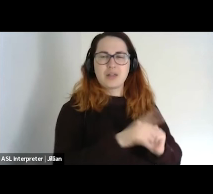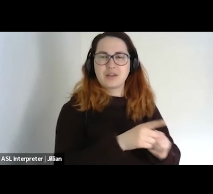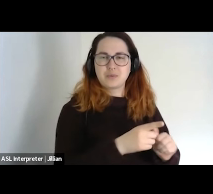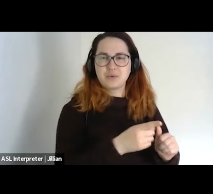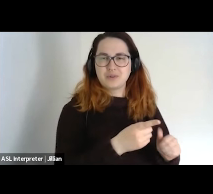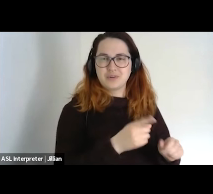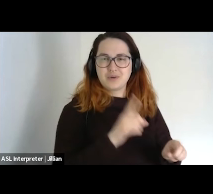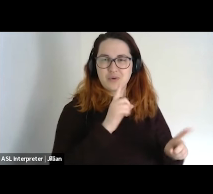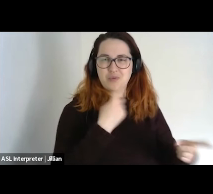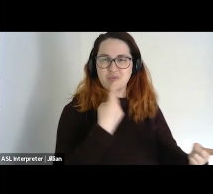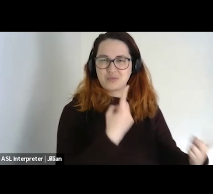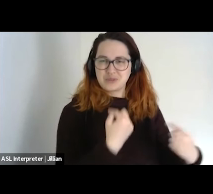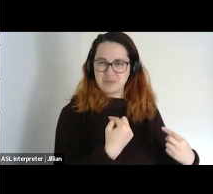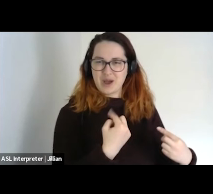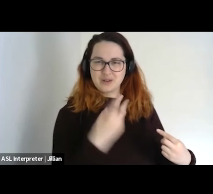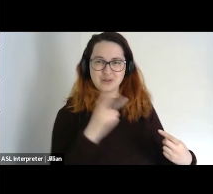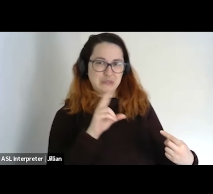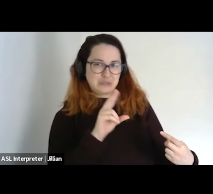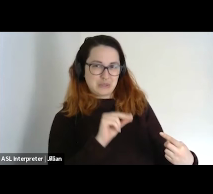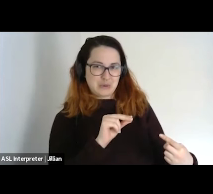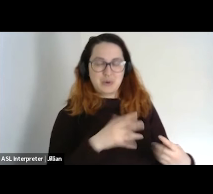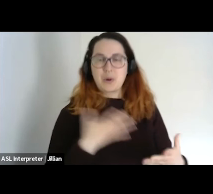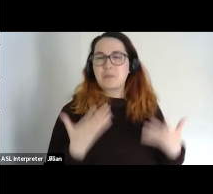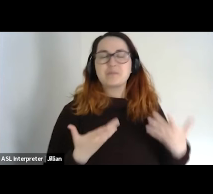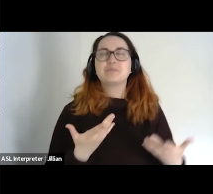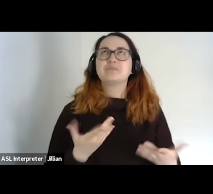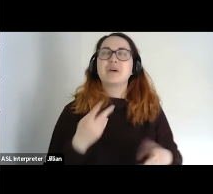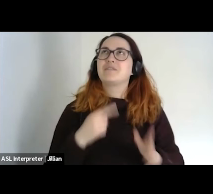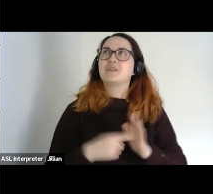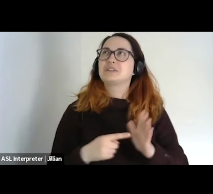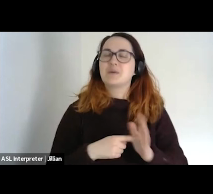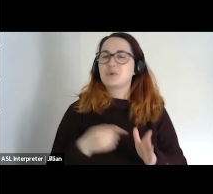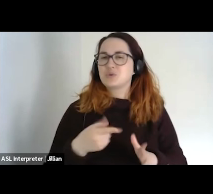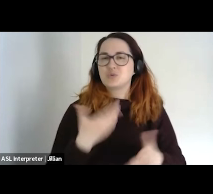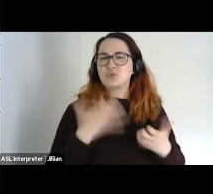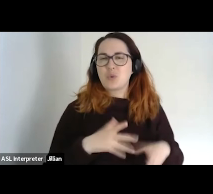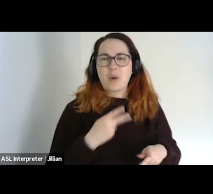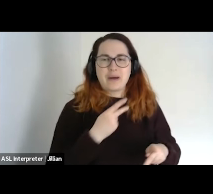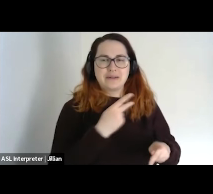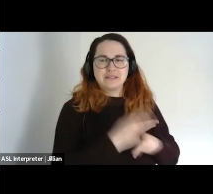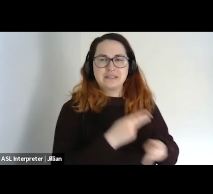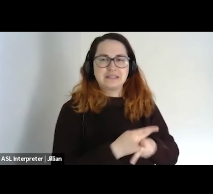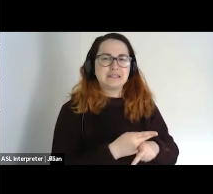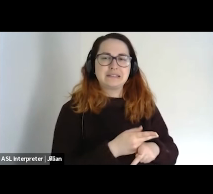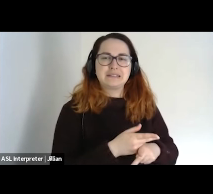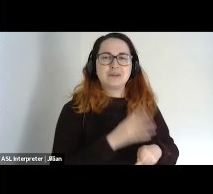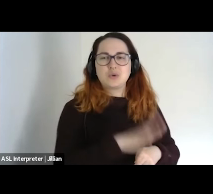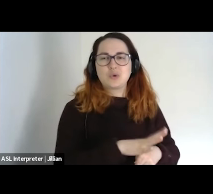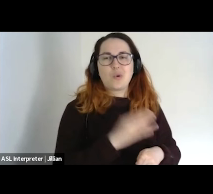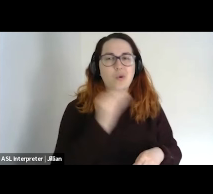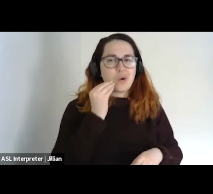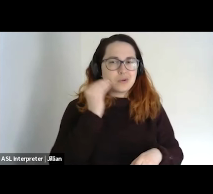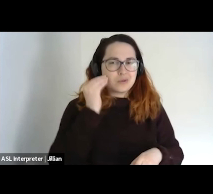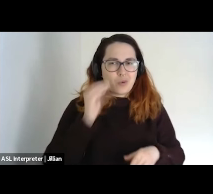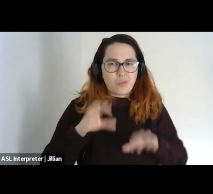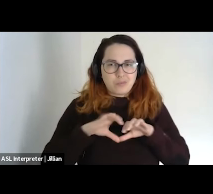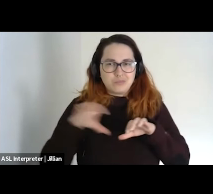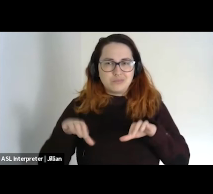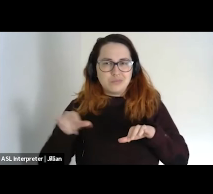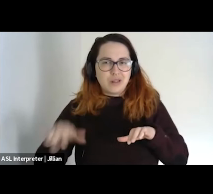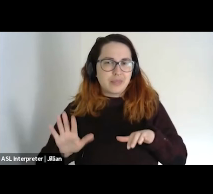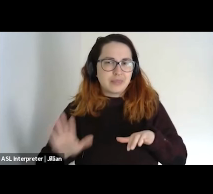know, babysit your neighbor's kid for the 6th day in a row, but you want to be a